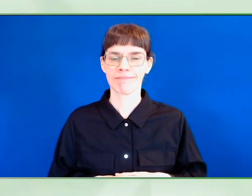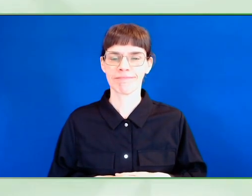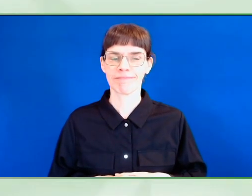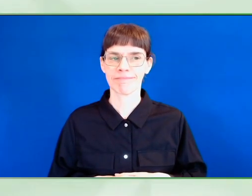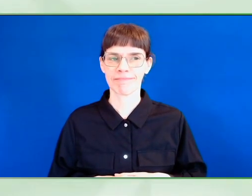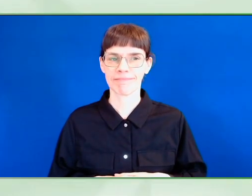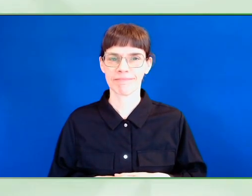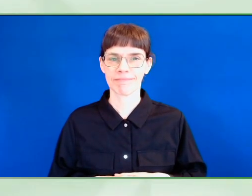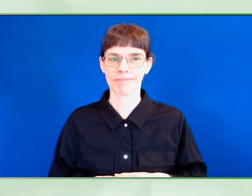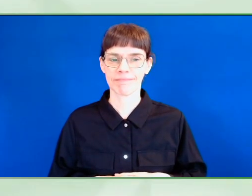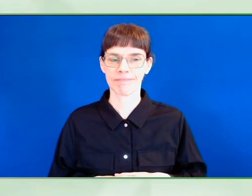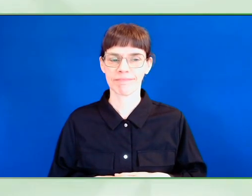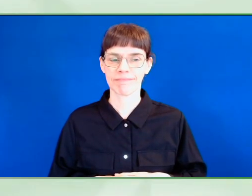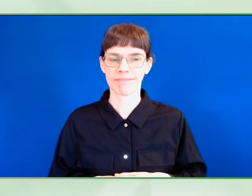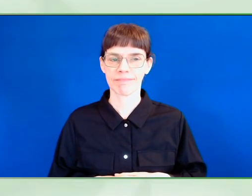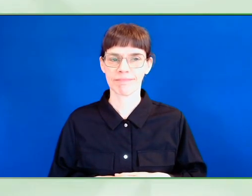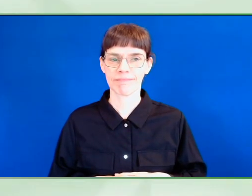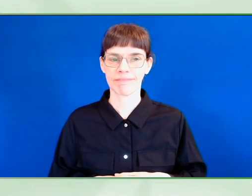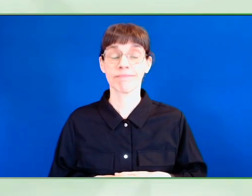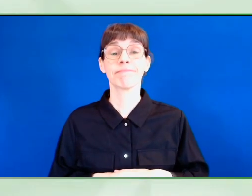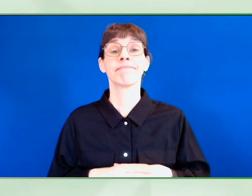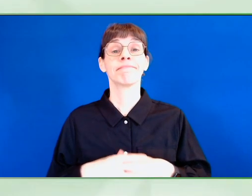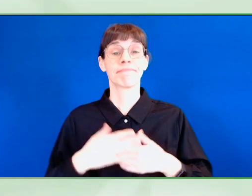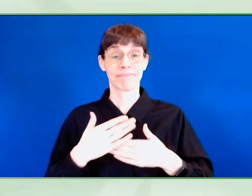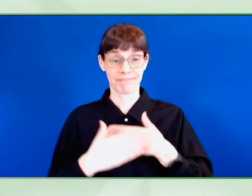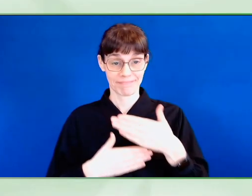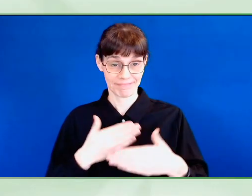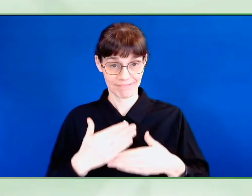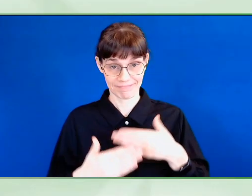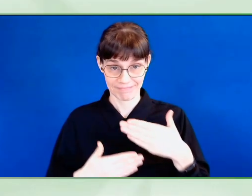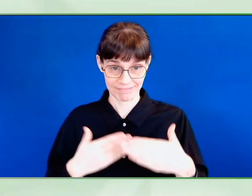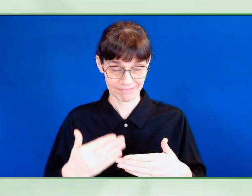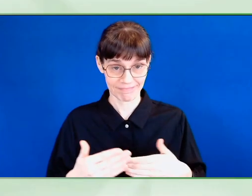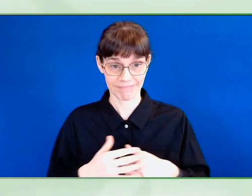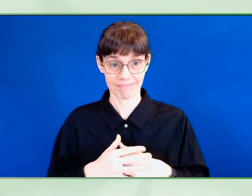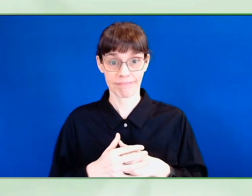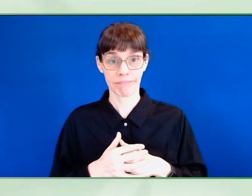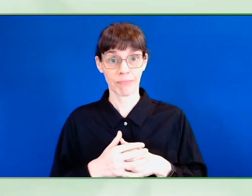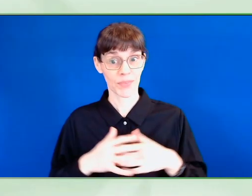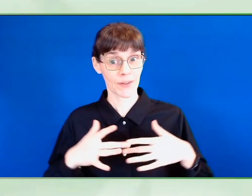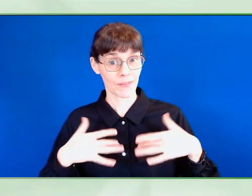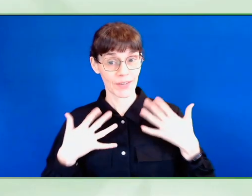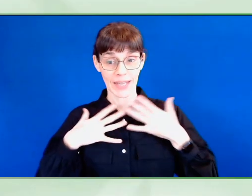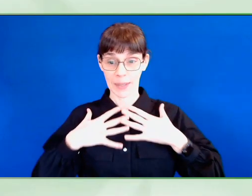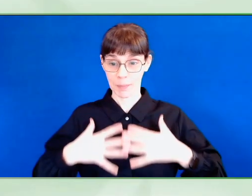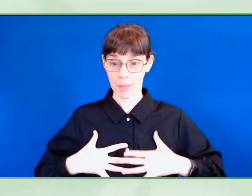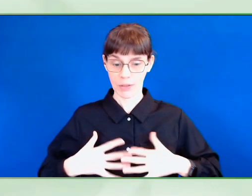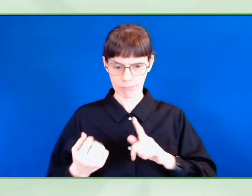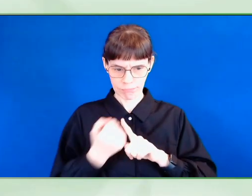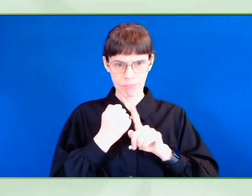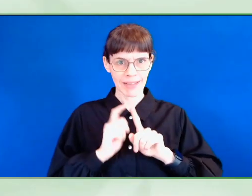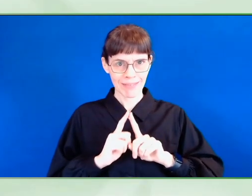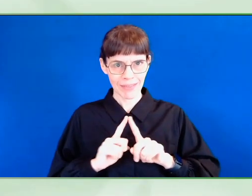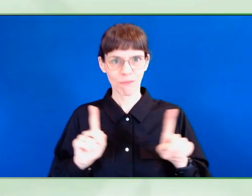This next time we move through, I want you to just notice if there is anything different that you're feeling in your body, noticing if there are any